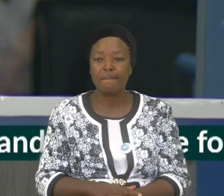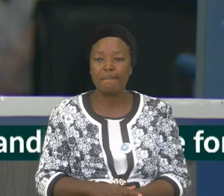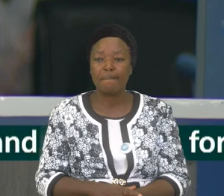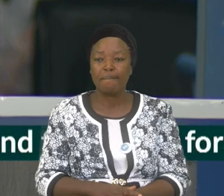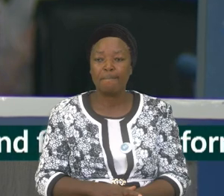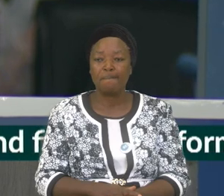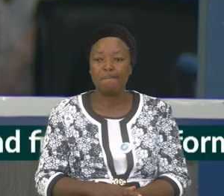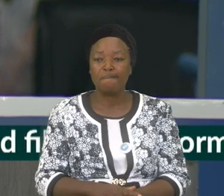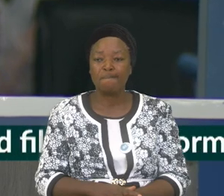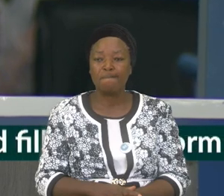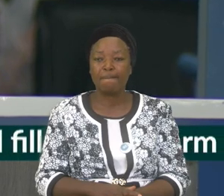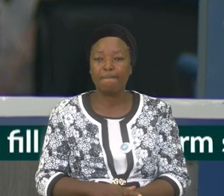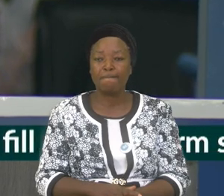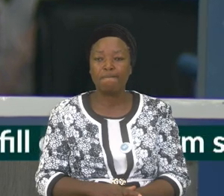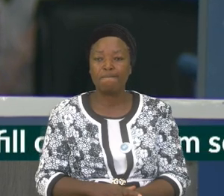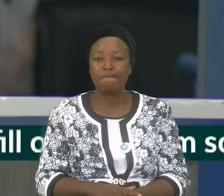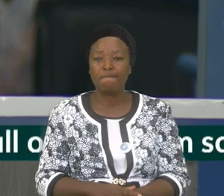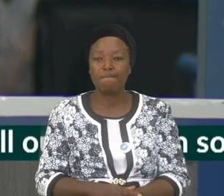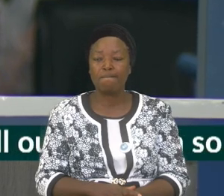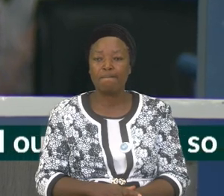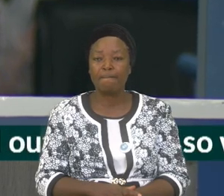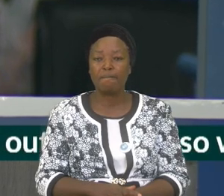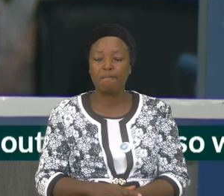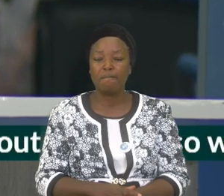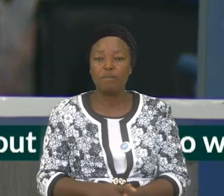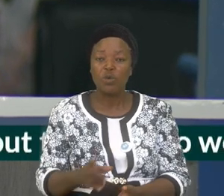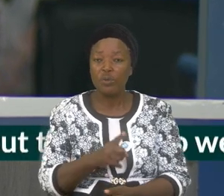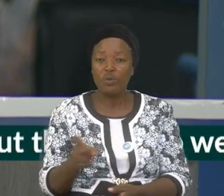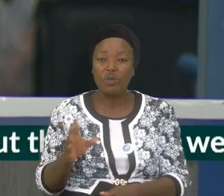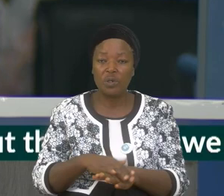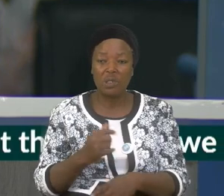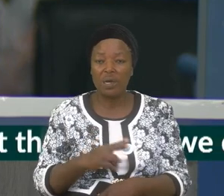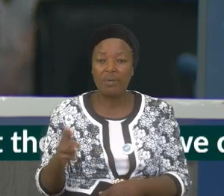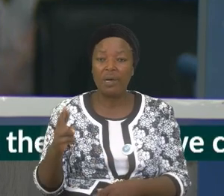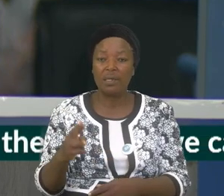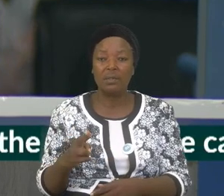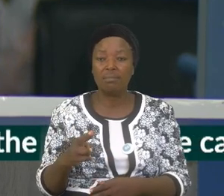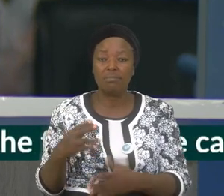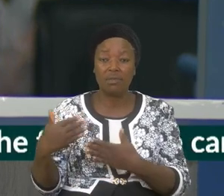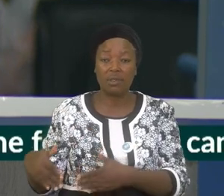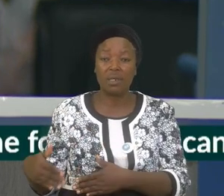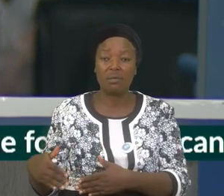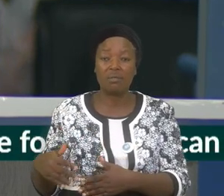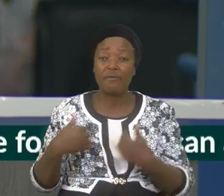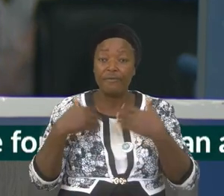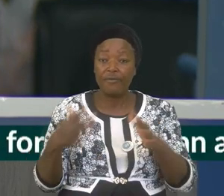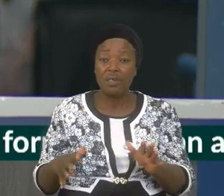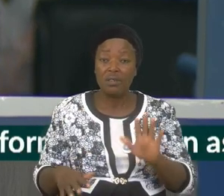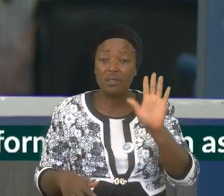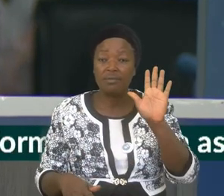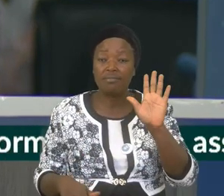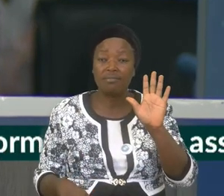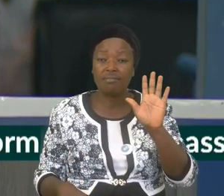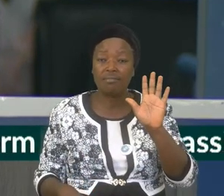Those on the right hand side, can you signify if you are finished? Wave to us so that we know you